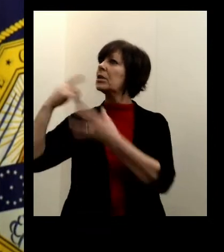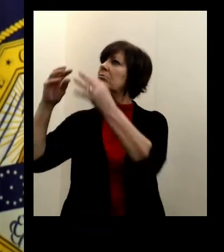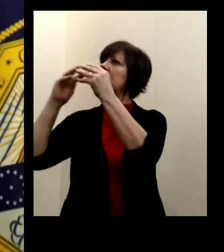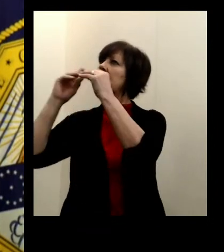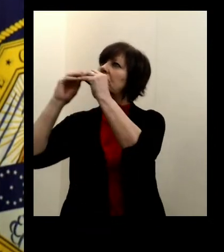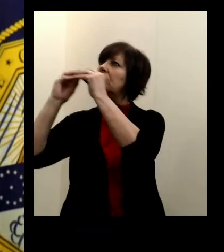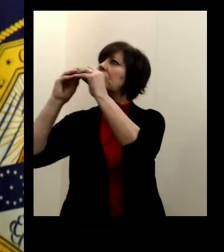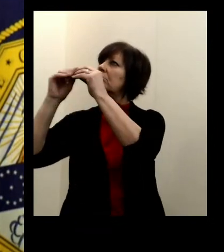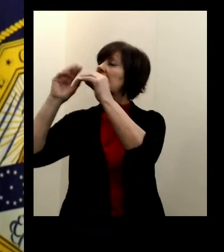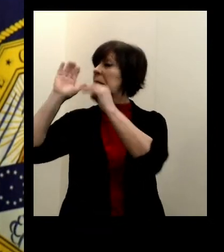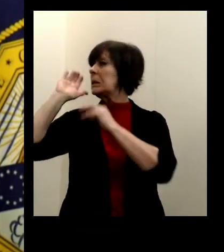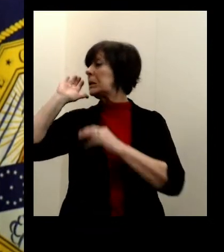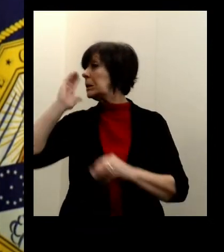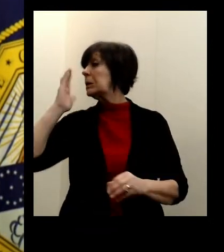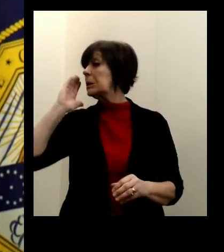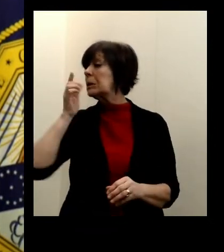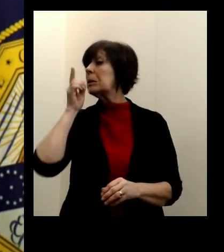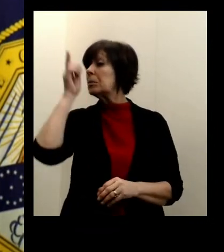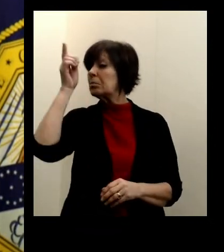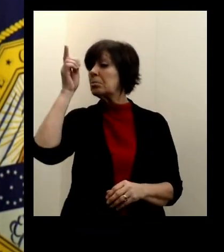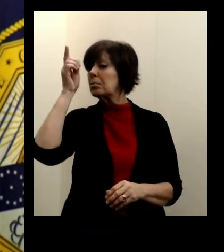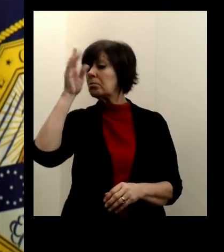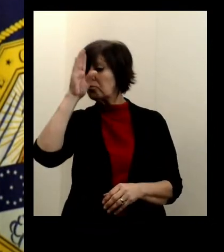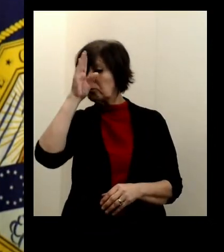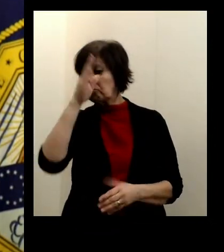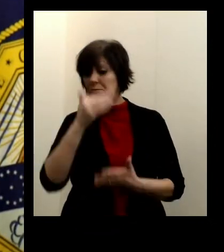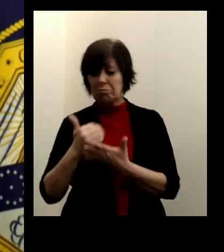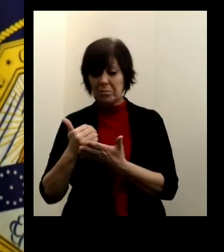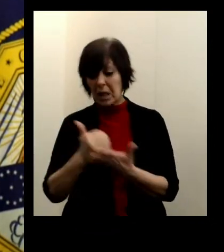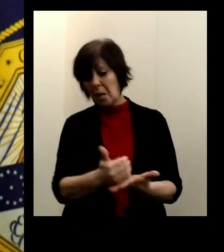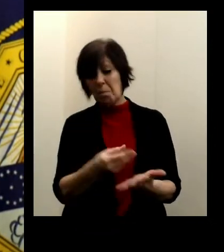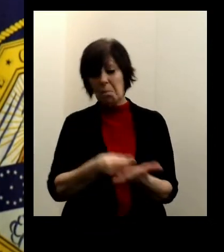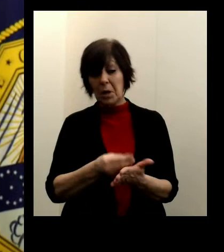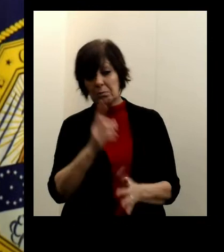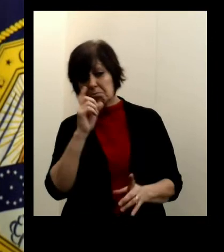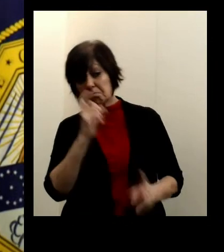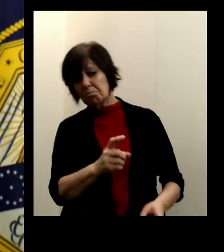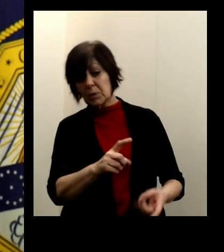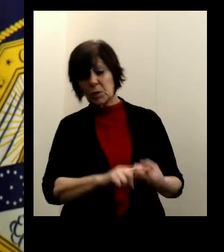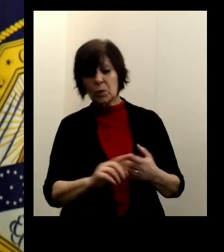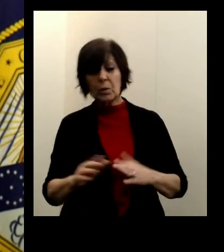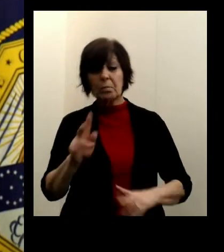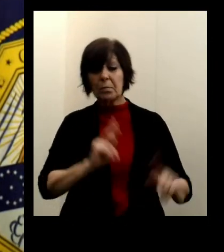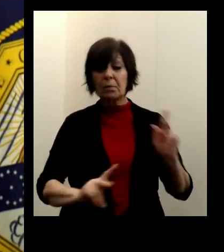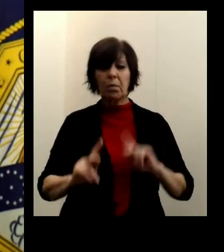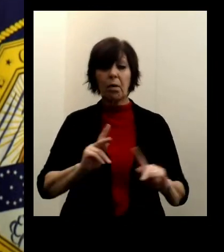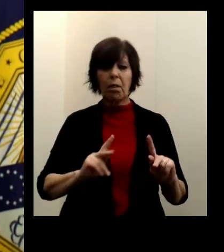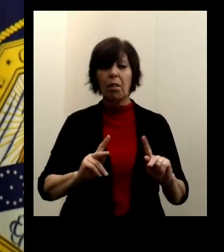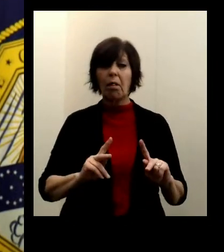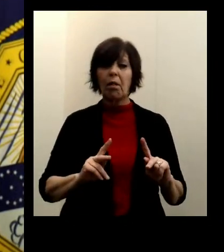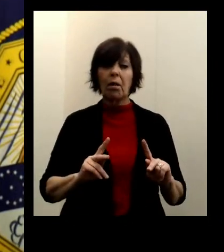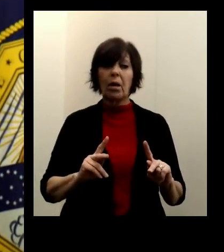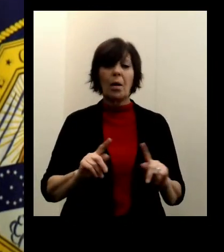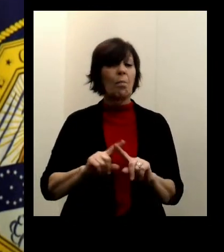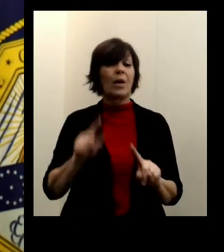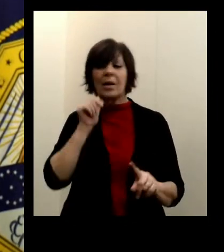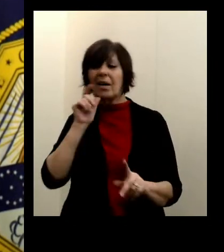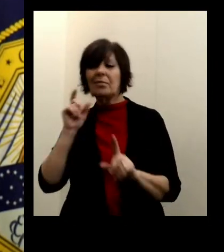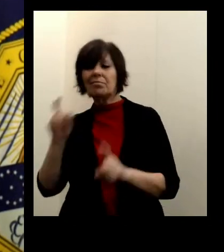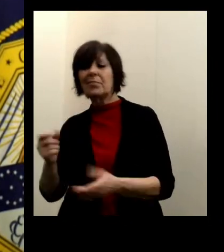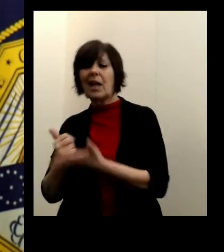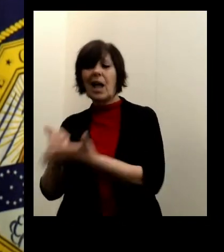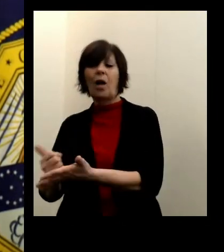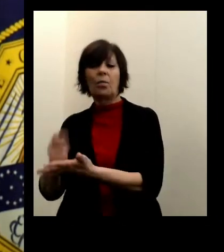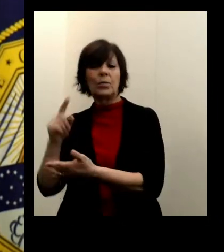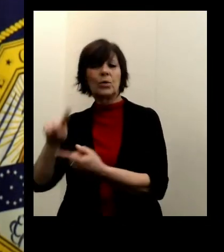right now like the implication is that direct aid to citizens and aid to localities might be something that's mutually exclusive. So with the absence of